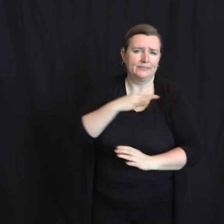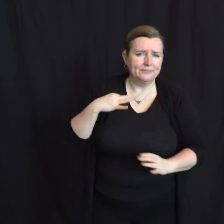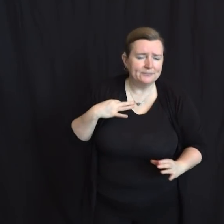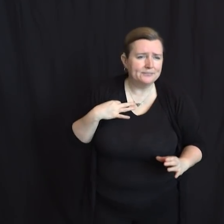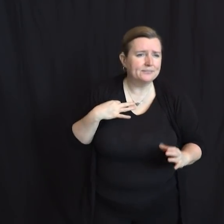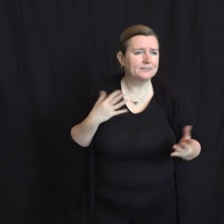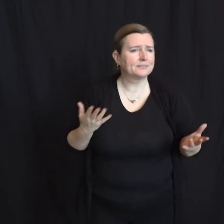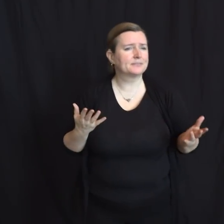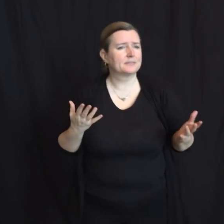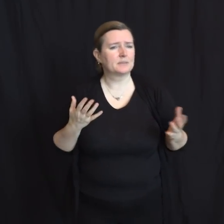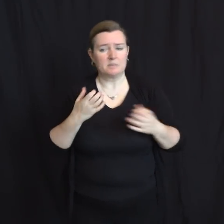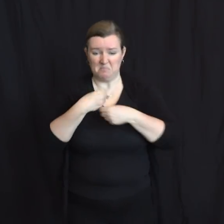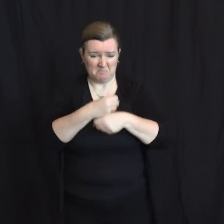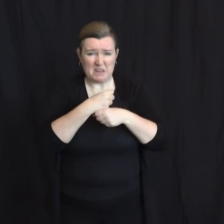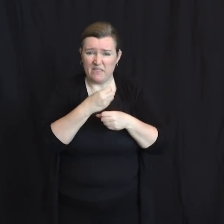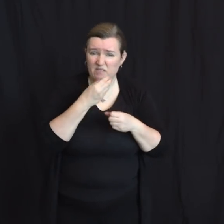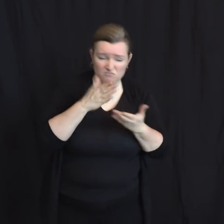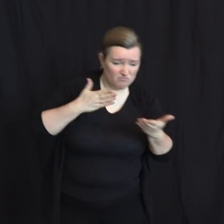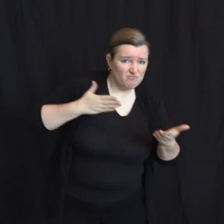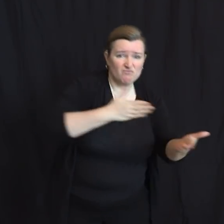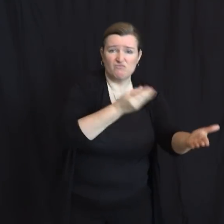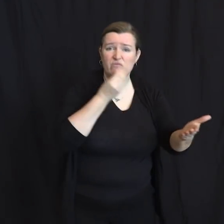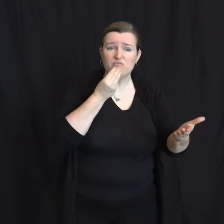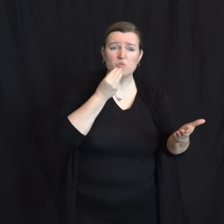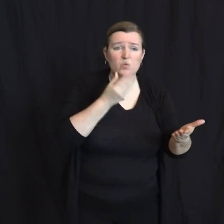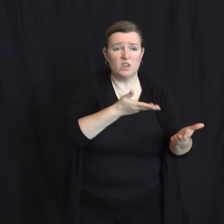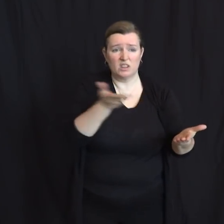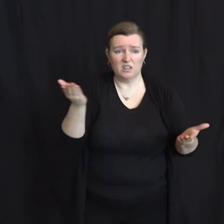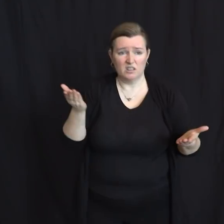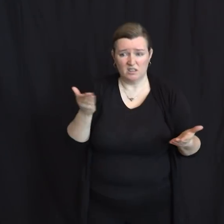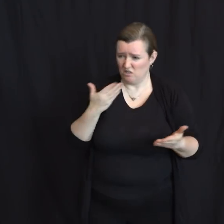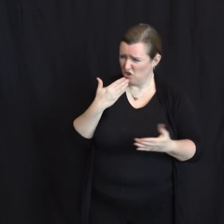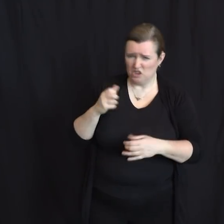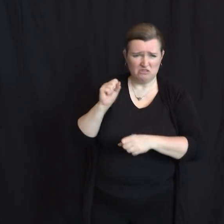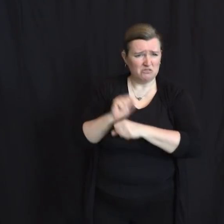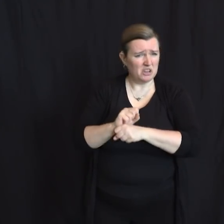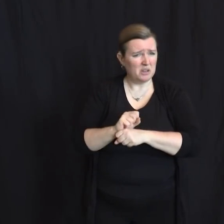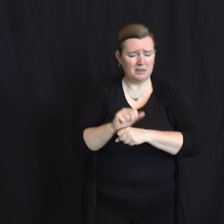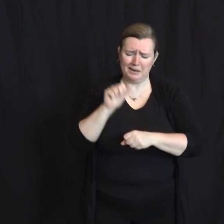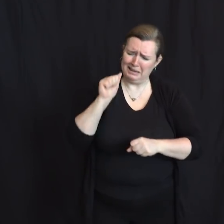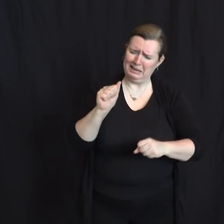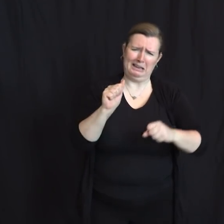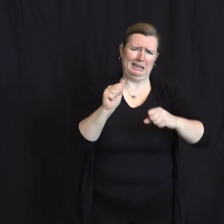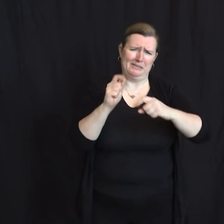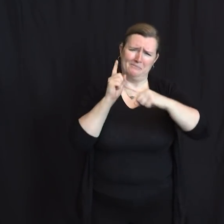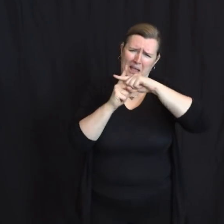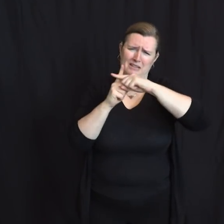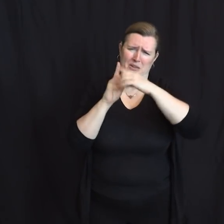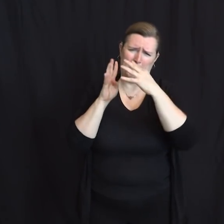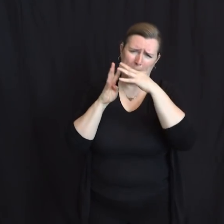A+++. I don't know there's any state in America that's had the heroism that we've had.